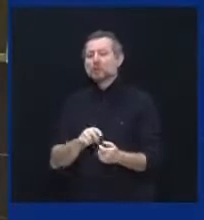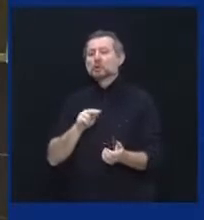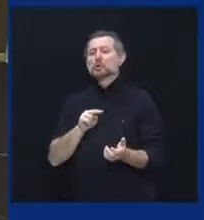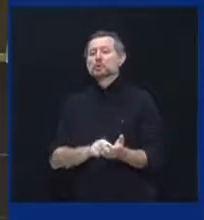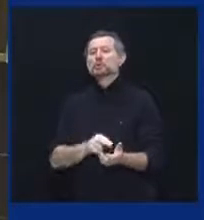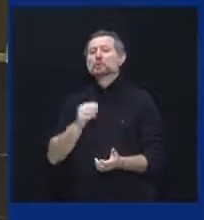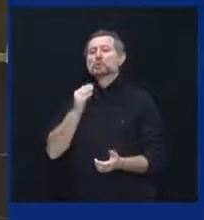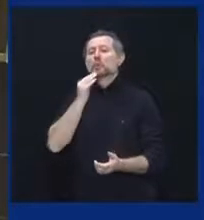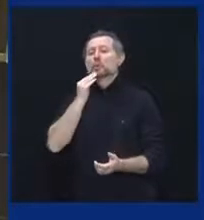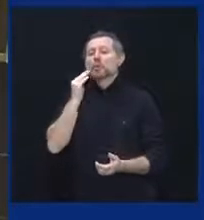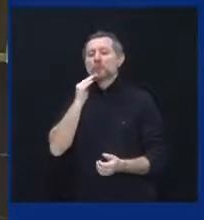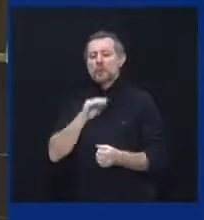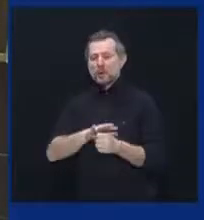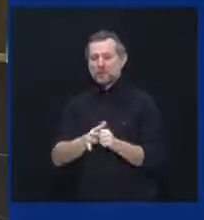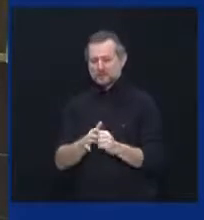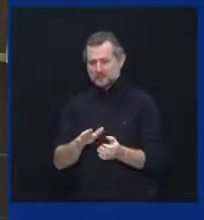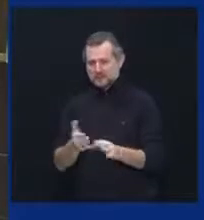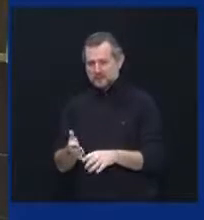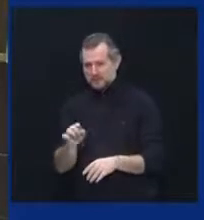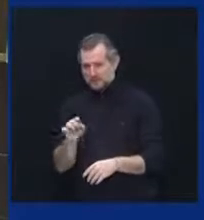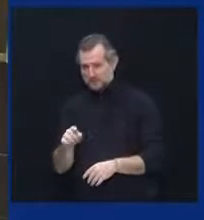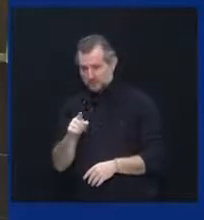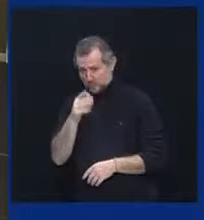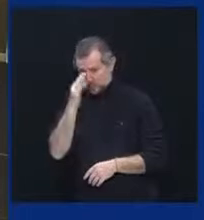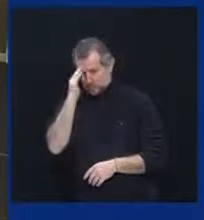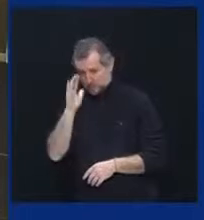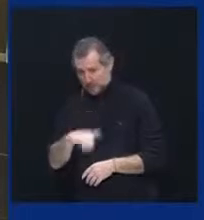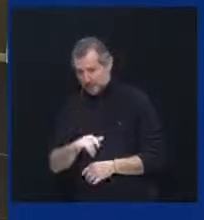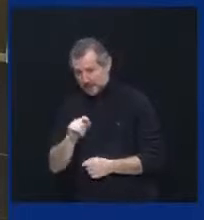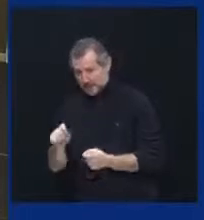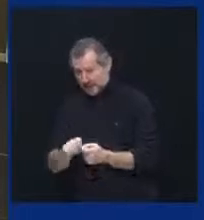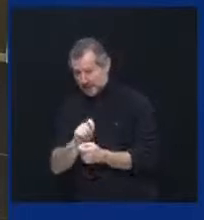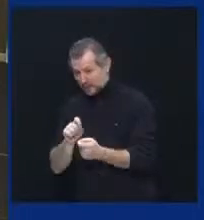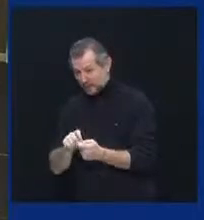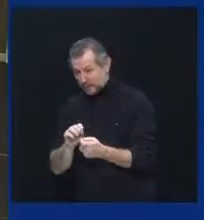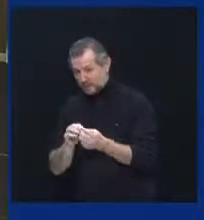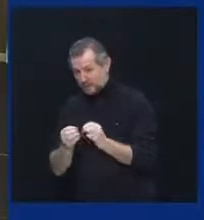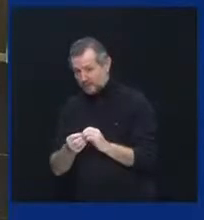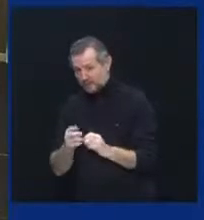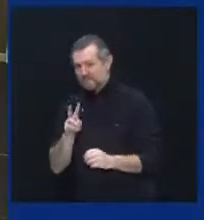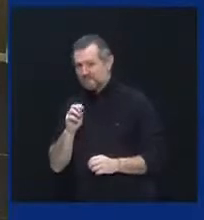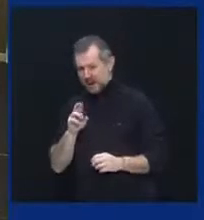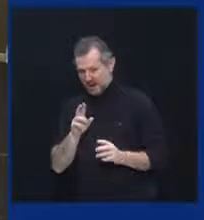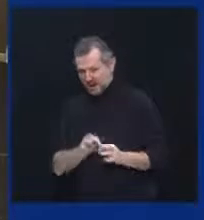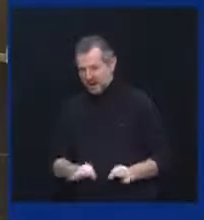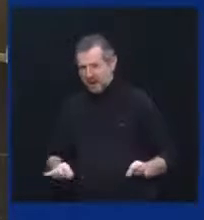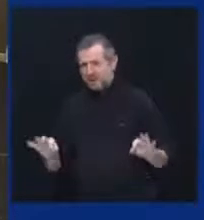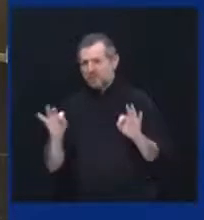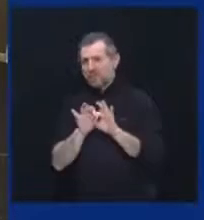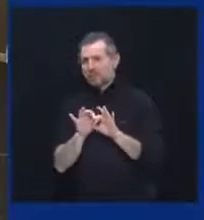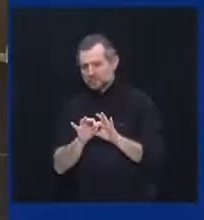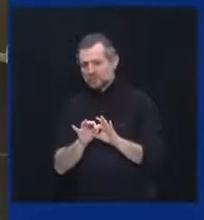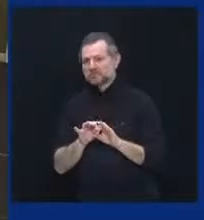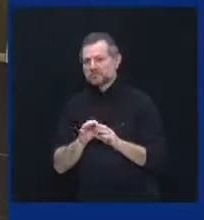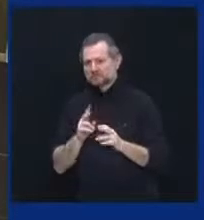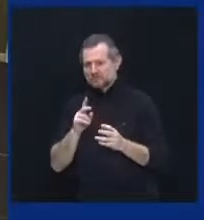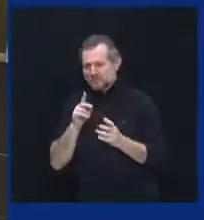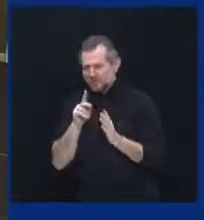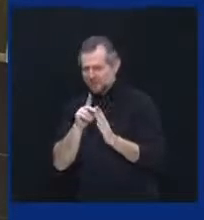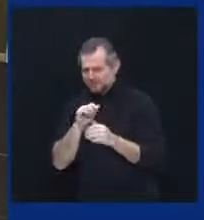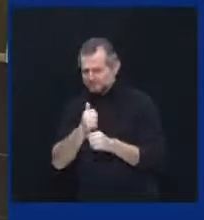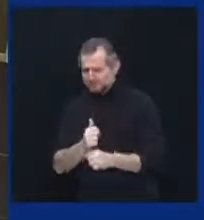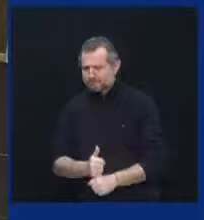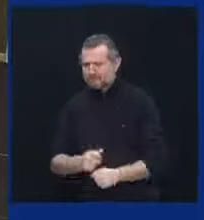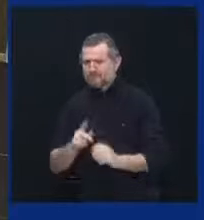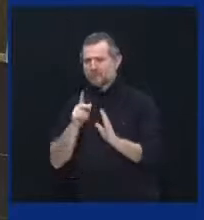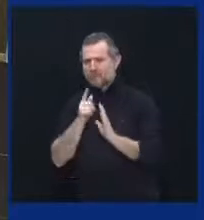COVID-19 deaths, because as you know, having an accurate number is extremely important in crafting policy and legislation. Would you support